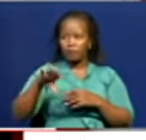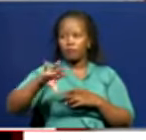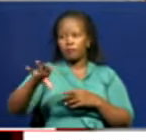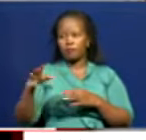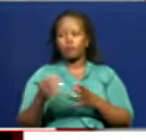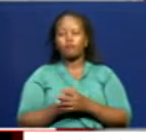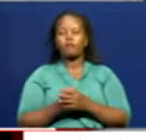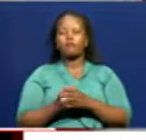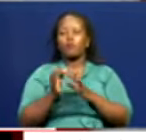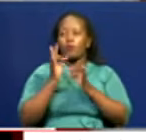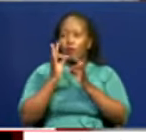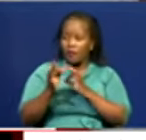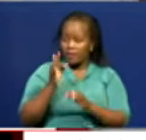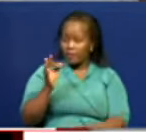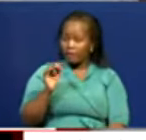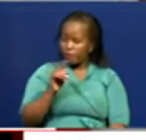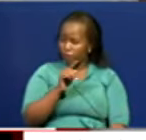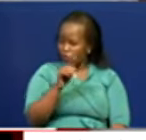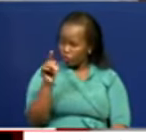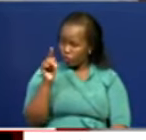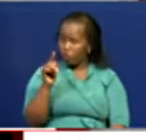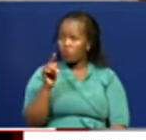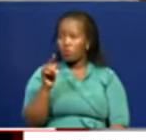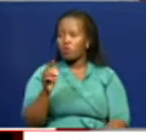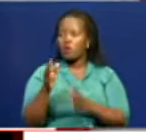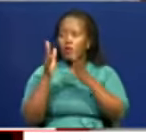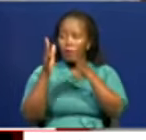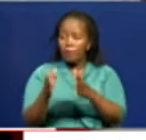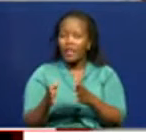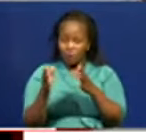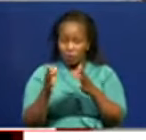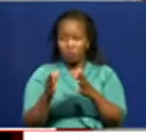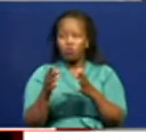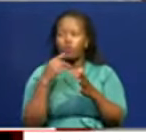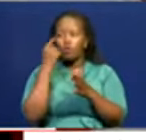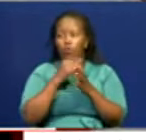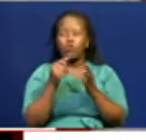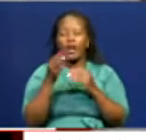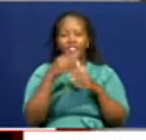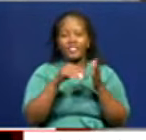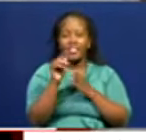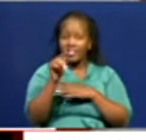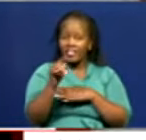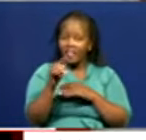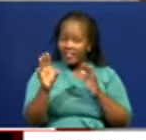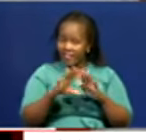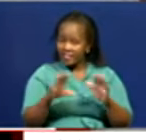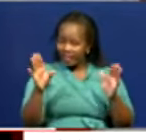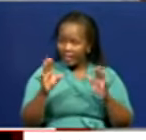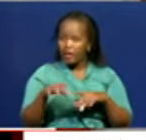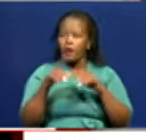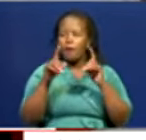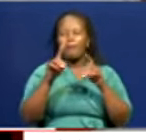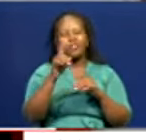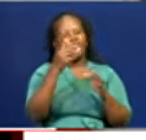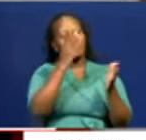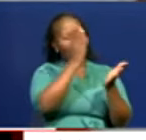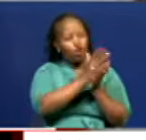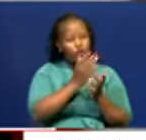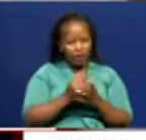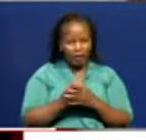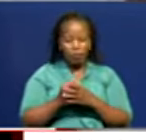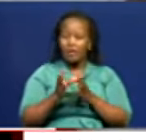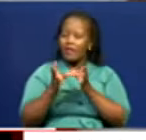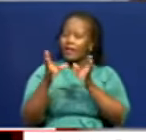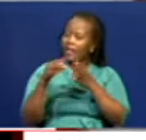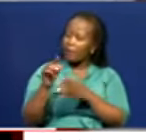ni mtu ambaye unasimama kama influencer, ni vizuri uhakikishe kwamba ile kampuni unafanyia